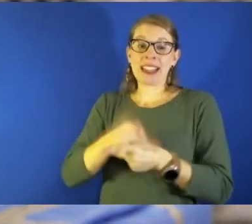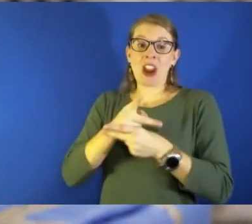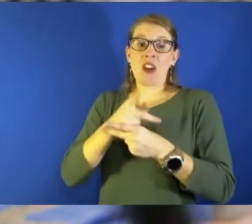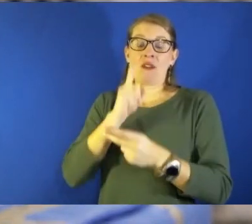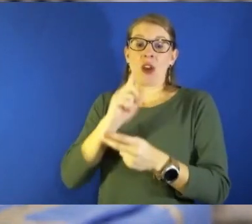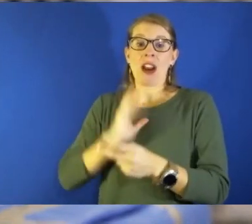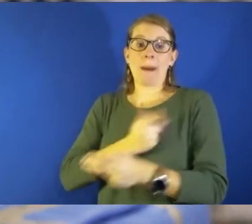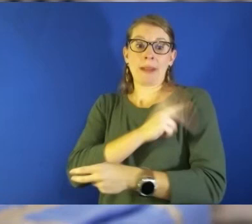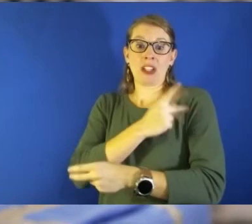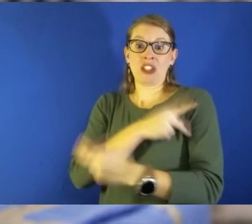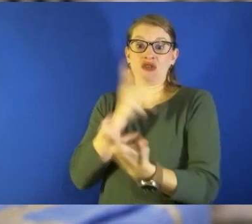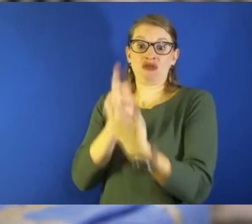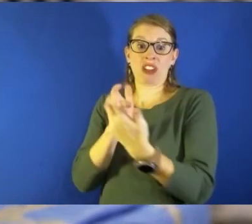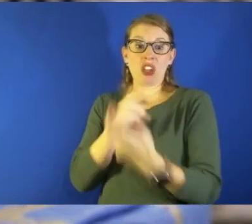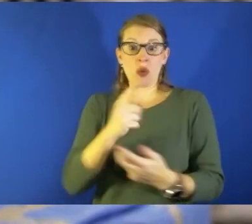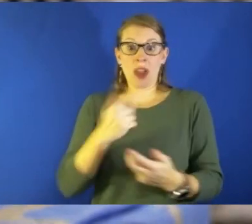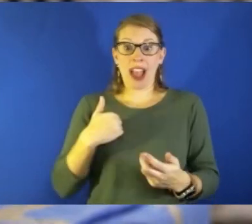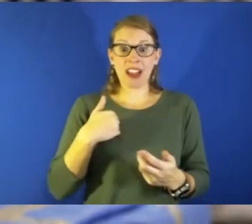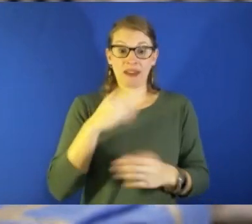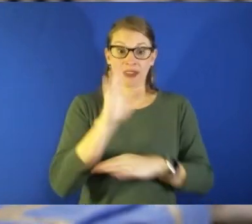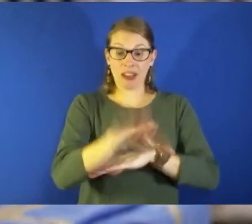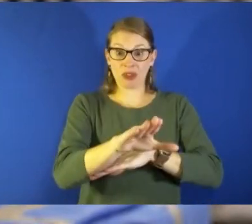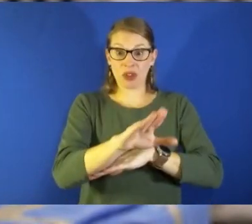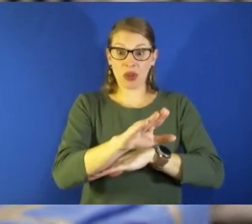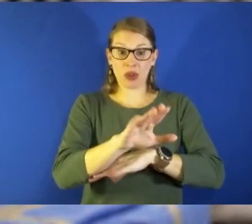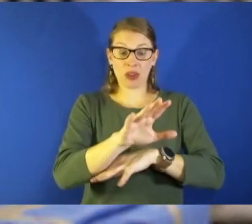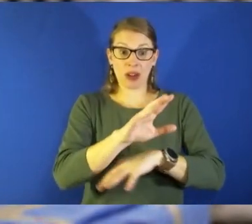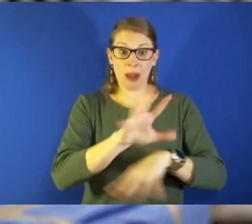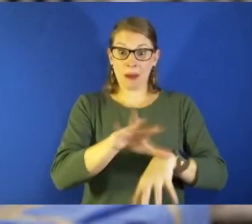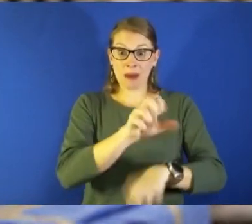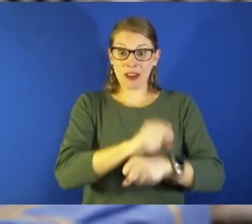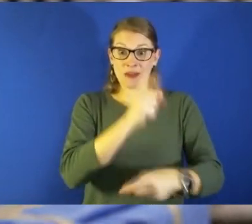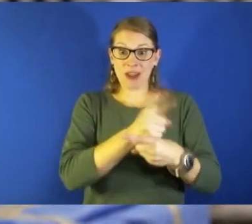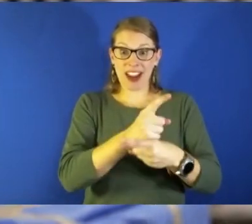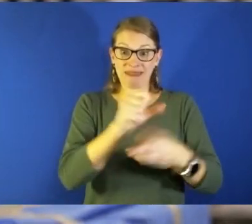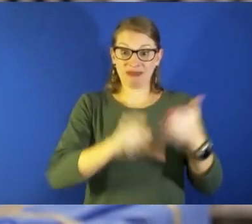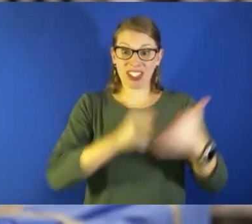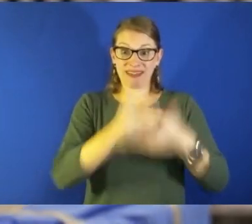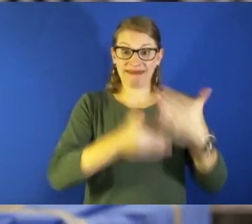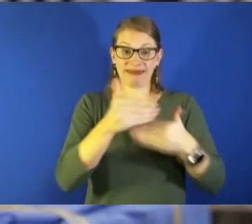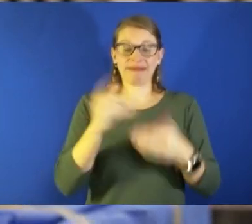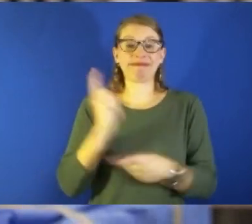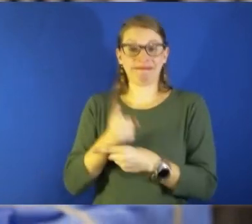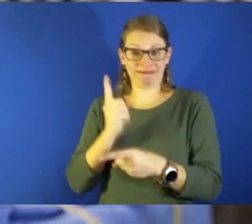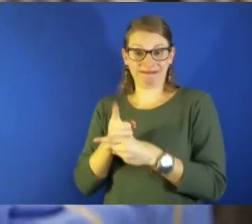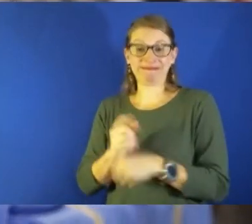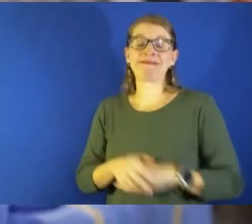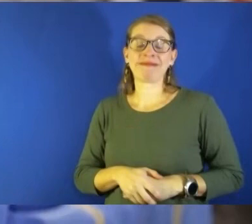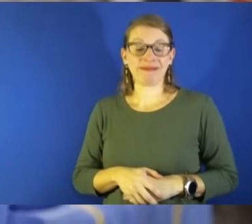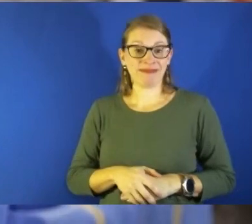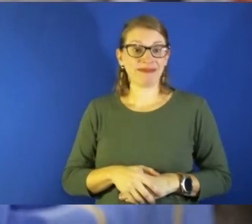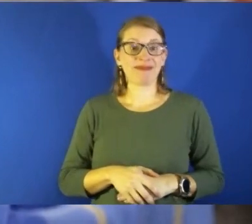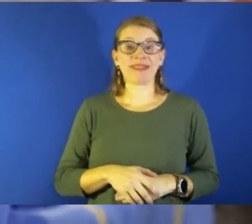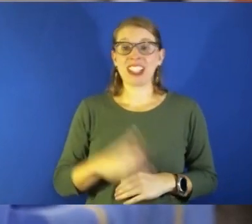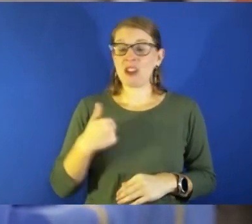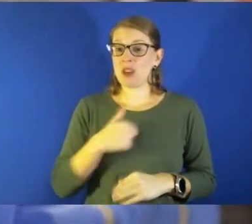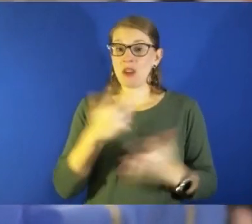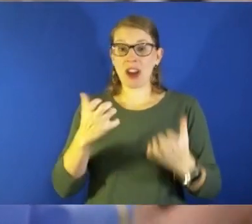for later today. Yes, ma'am. We're very happy to keep offering them and keep giving this wonderful treatment to as many people as